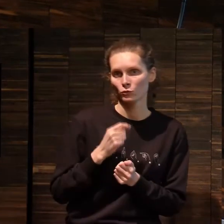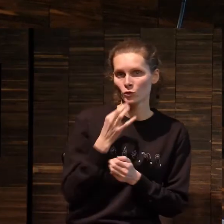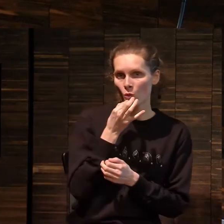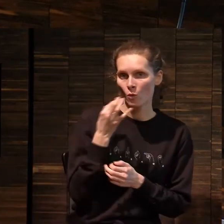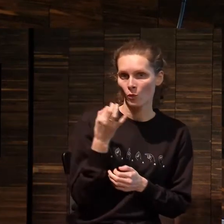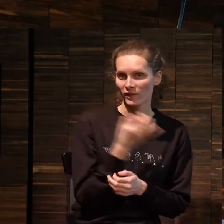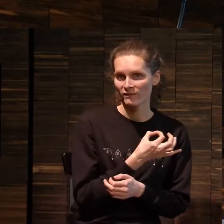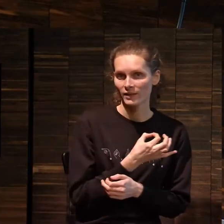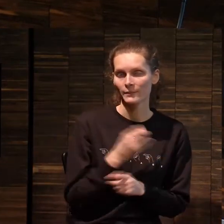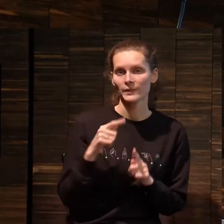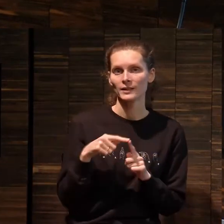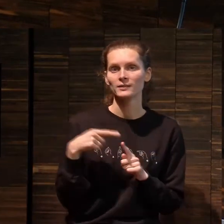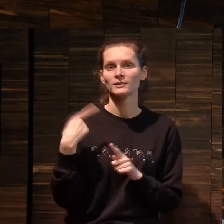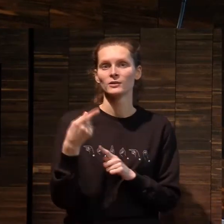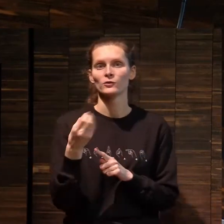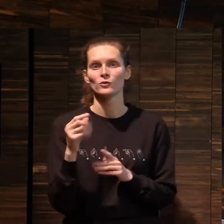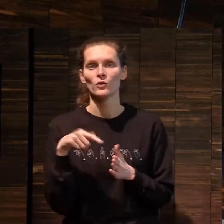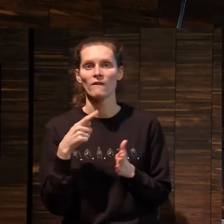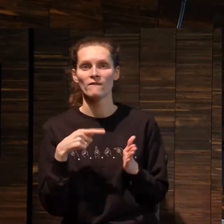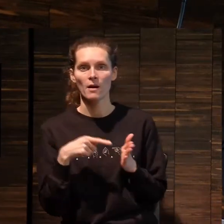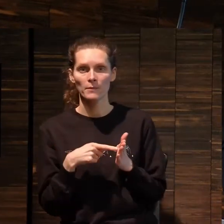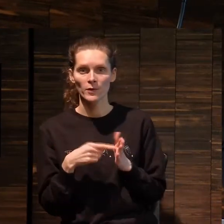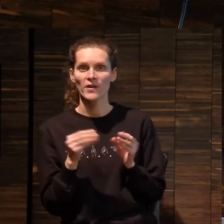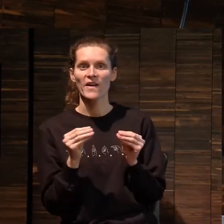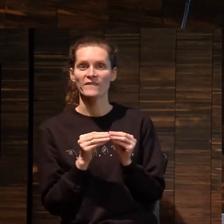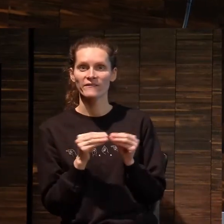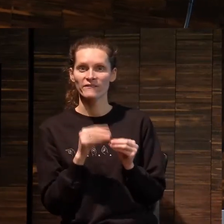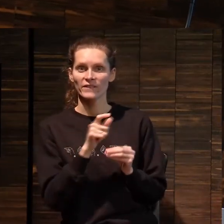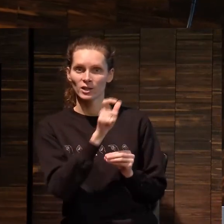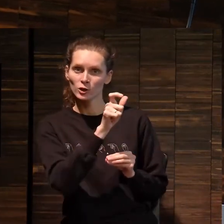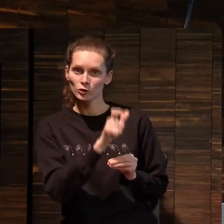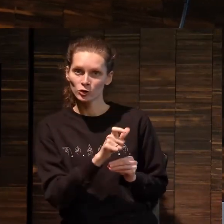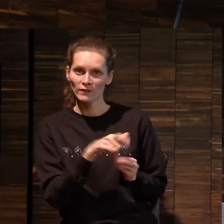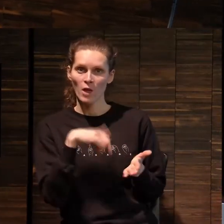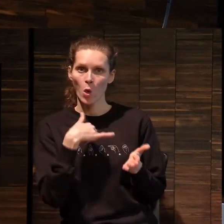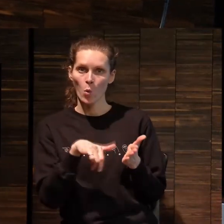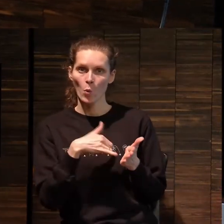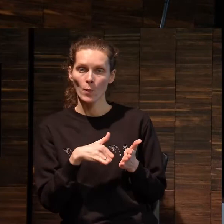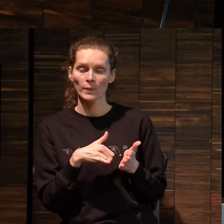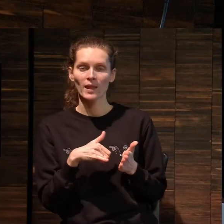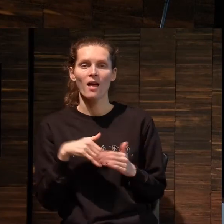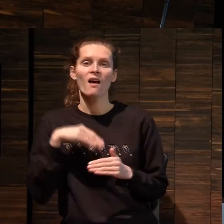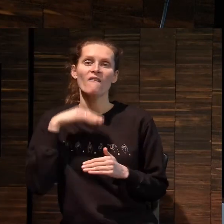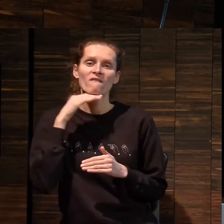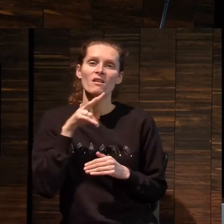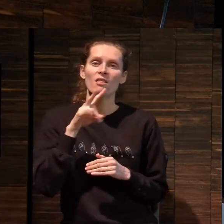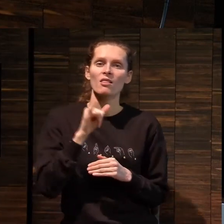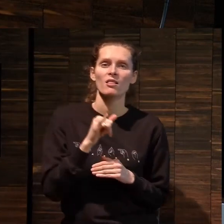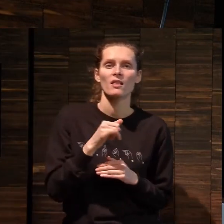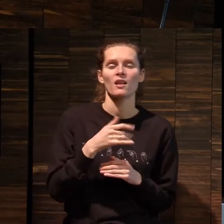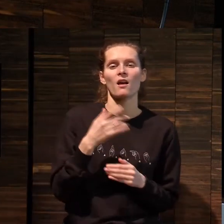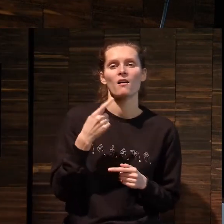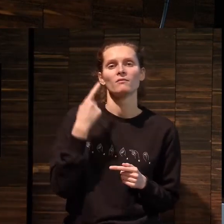Hopefully, we answered your question. Thank you. We have another question from YouTube too.